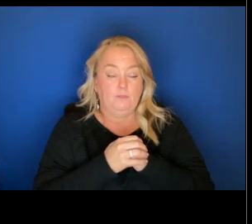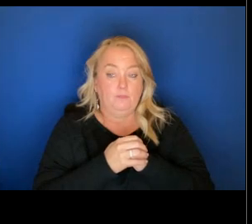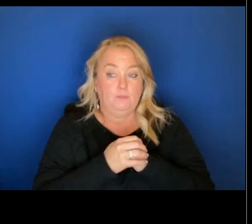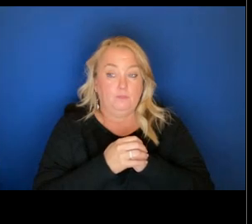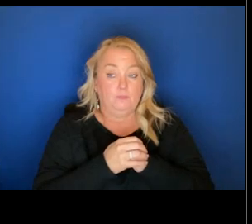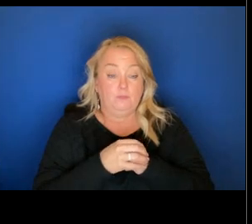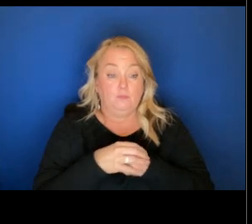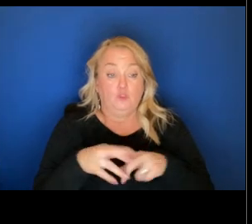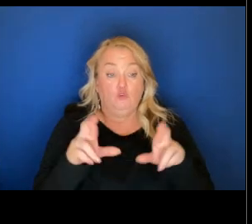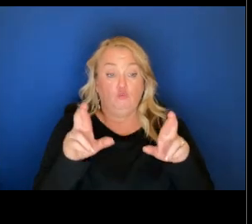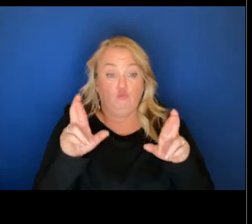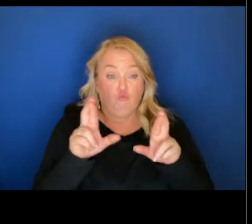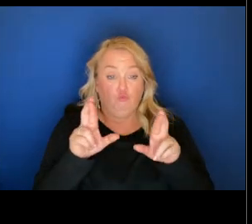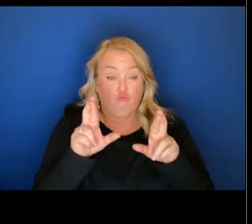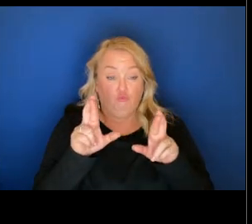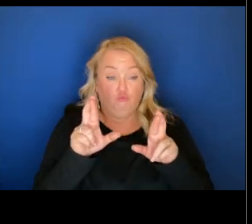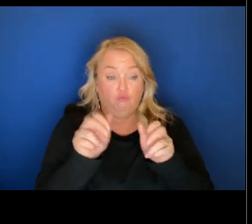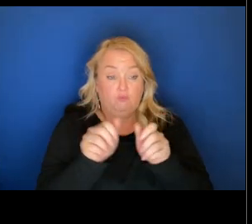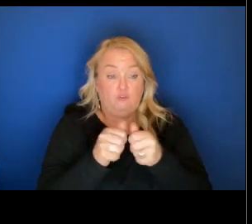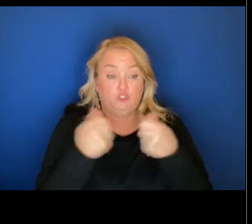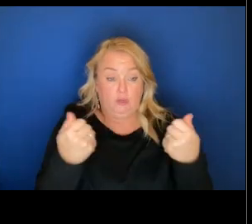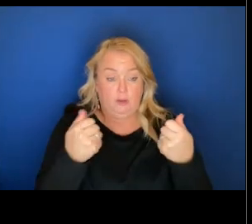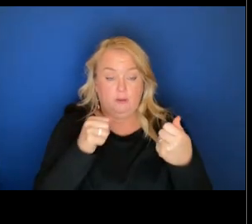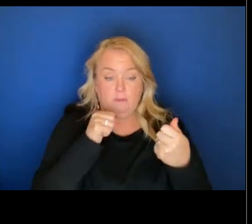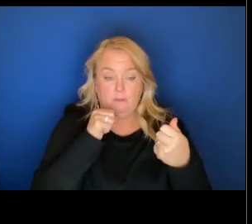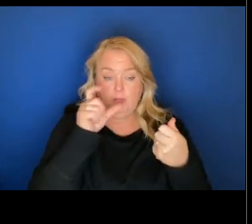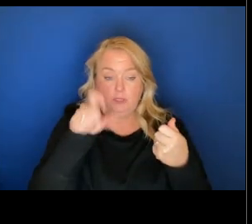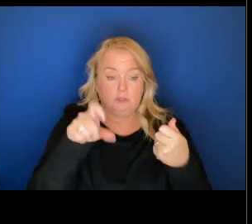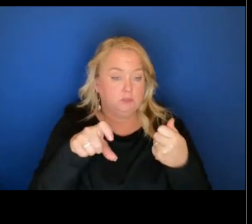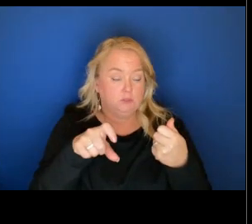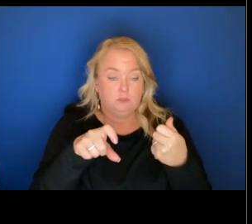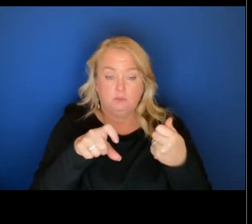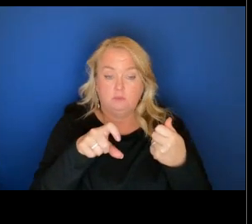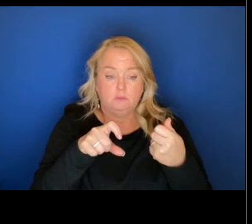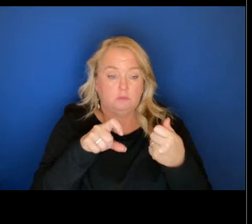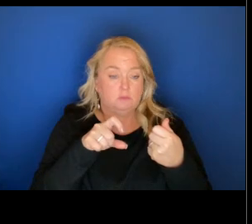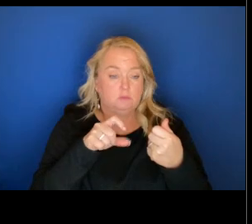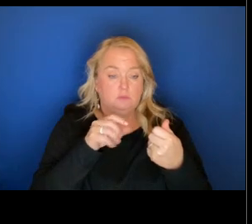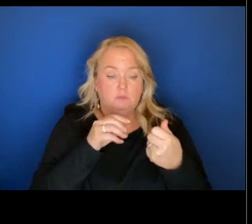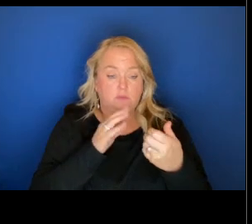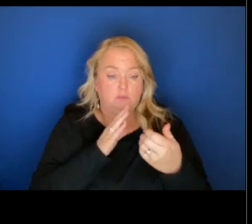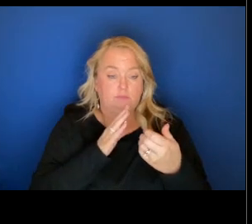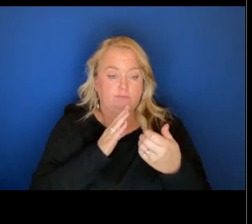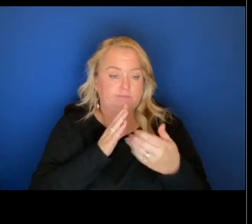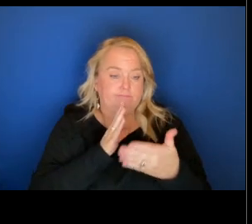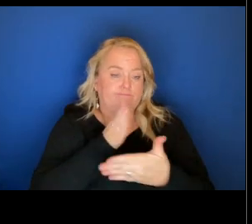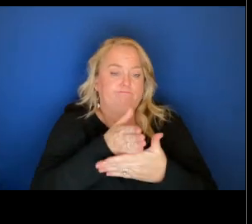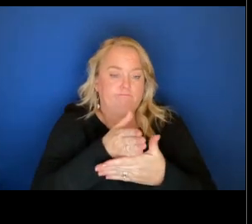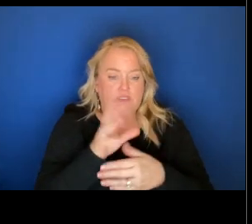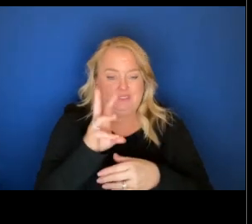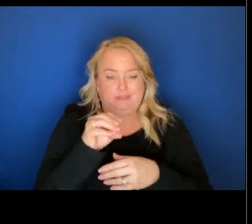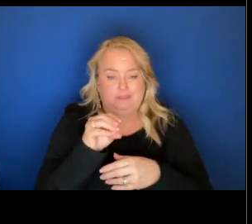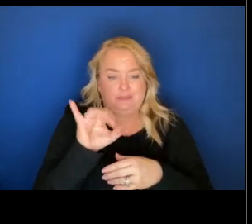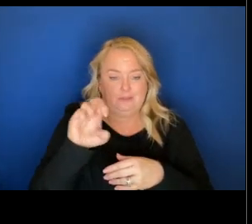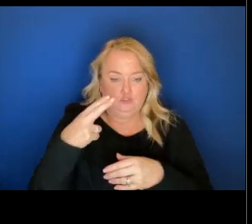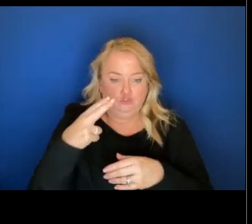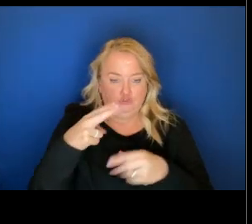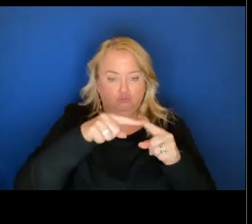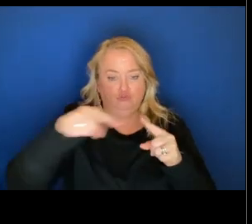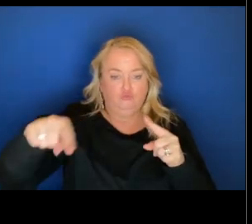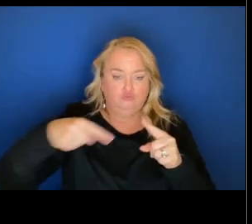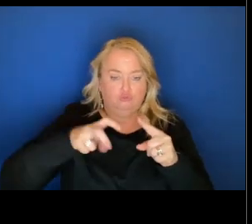A refrigerator must not encroach upon the 60-inch diameter